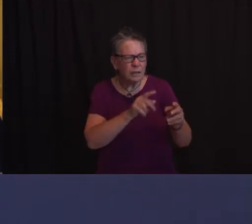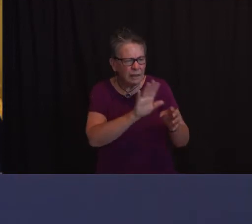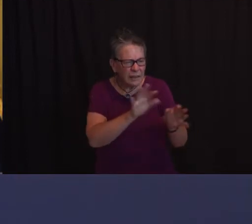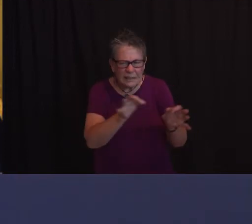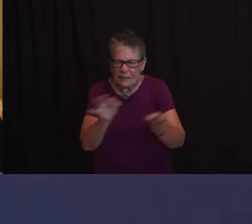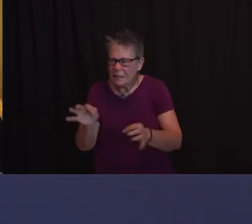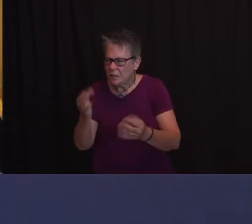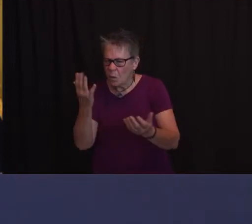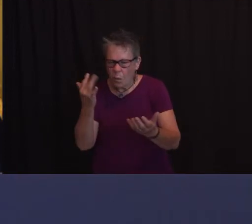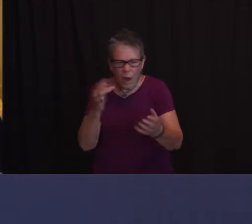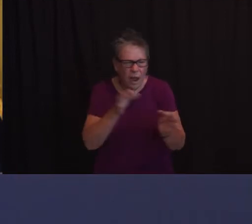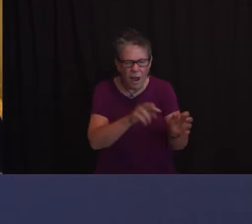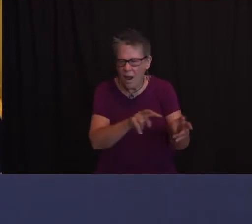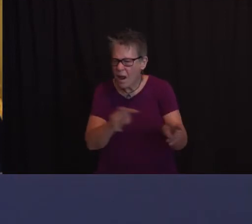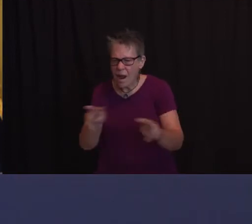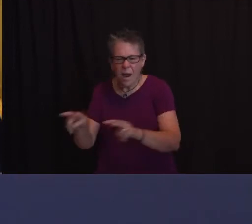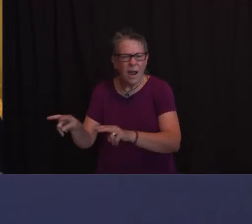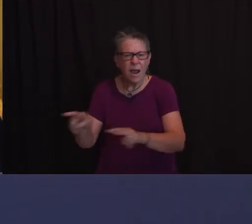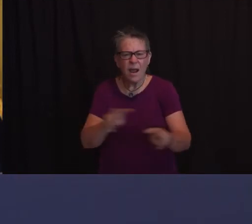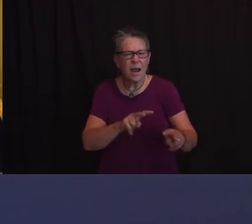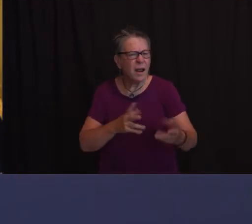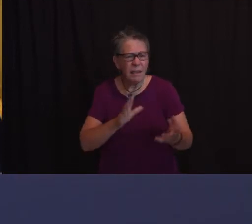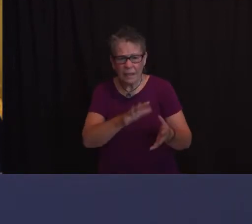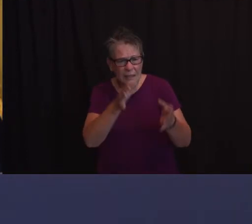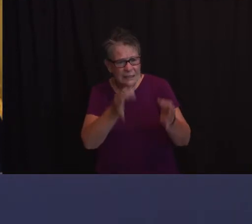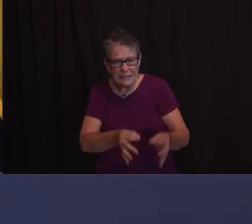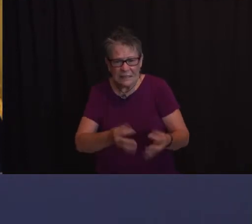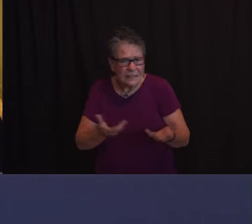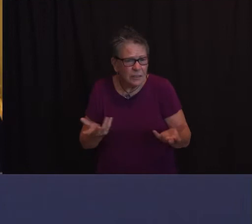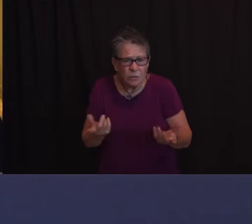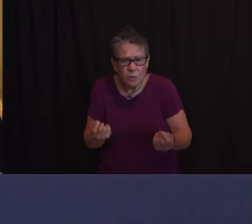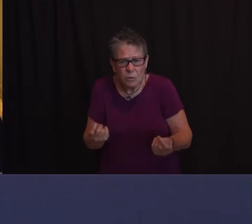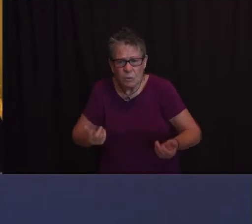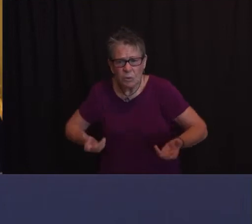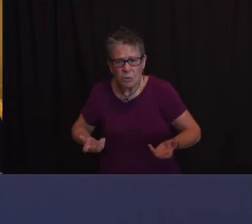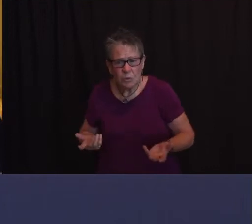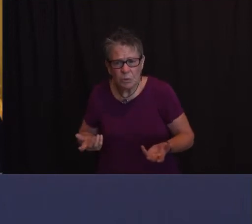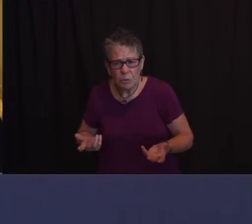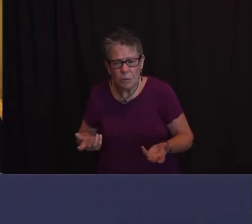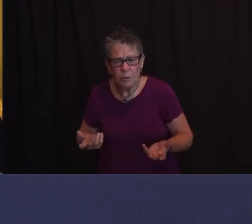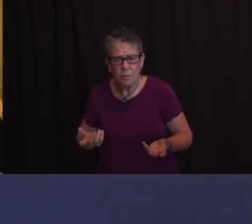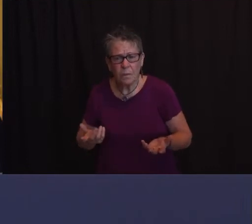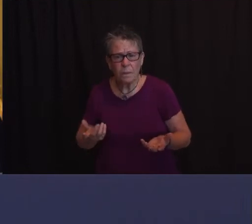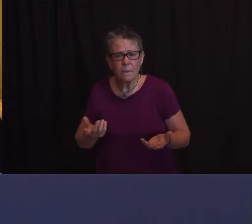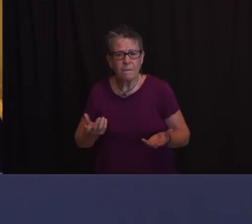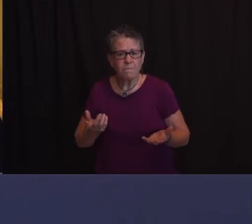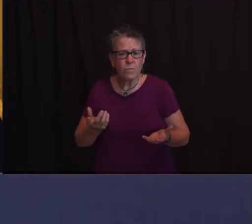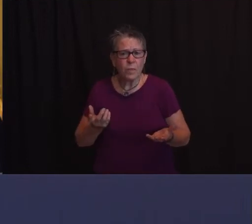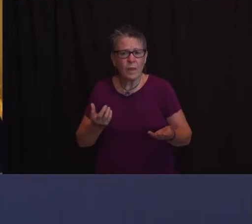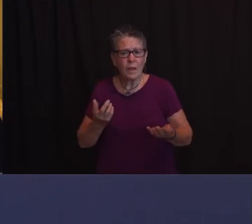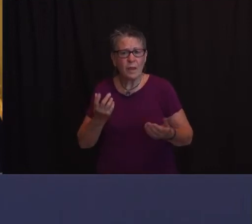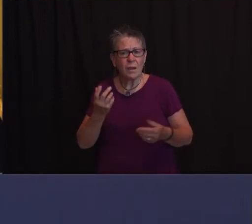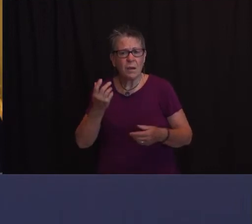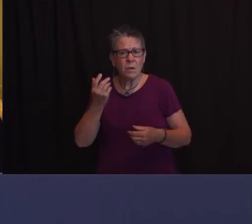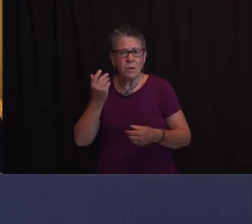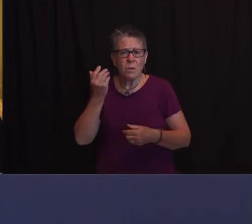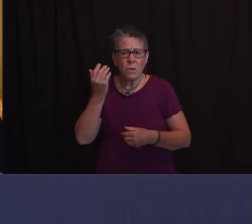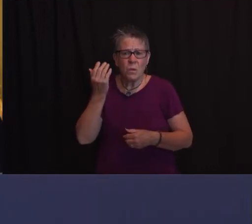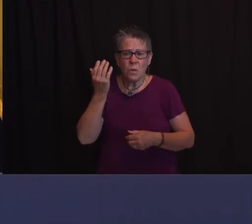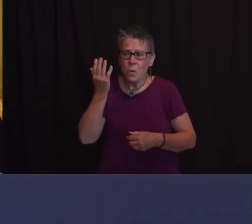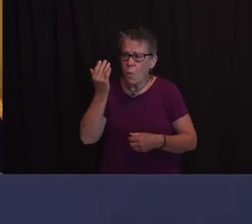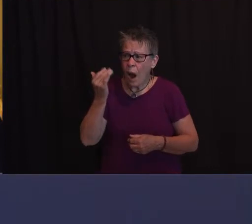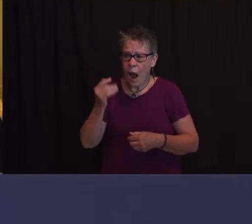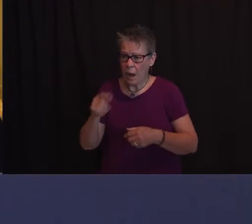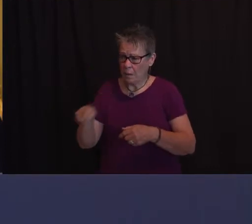there dislocation in the labor market? I'm not of the opinion there's any one reason for it. So we want to make sure that when we think about what our strategy